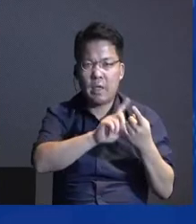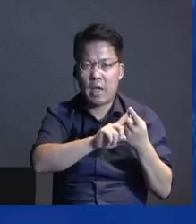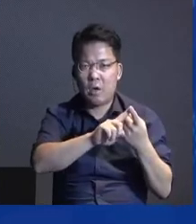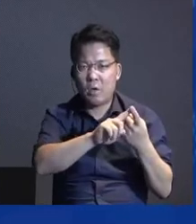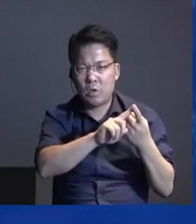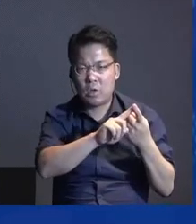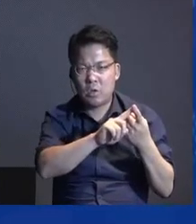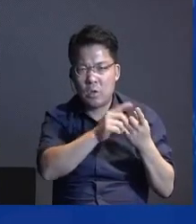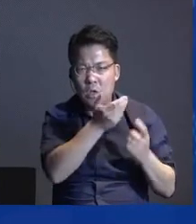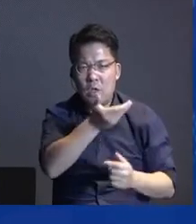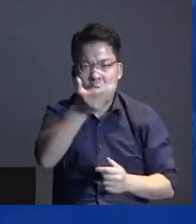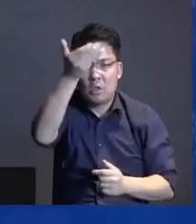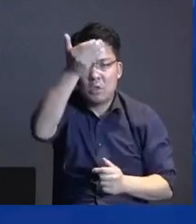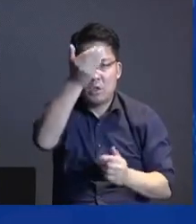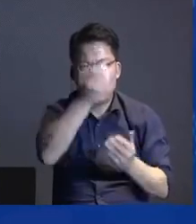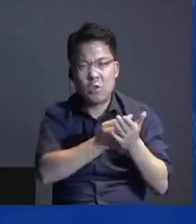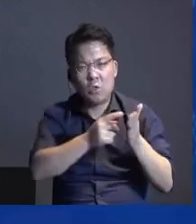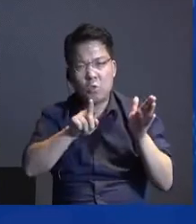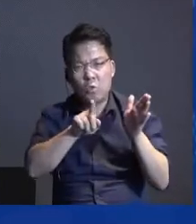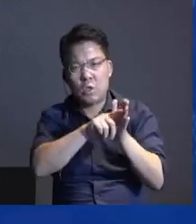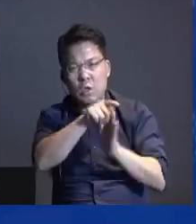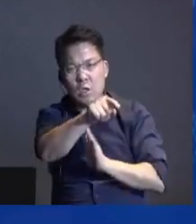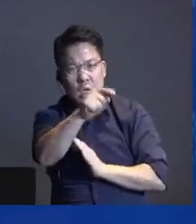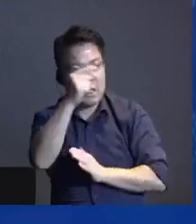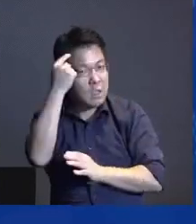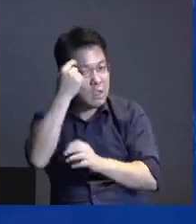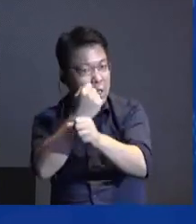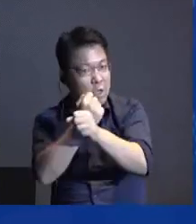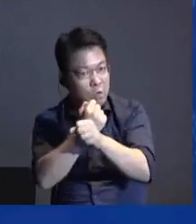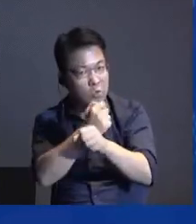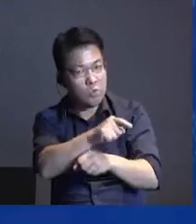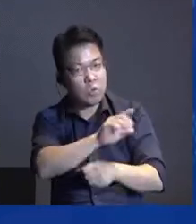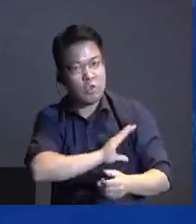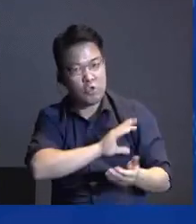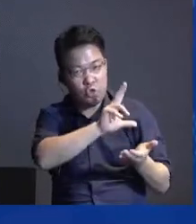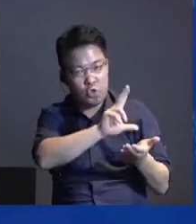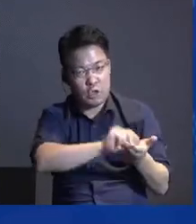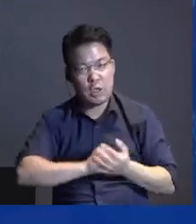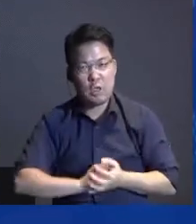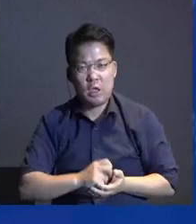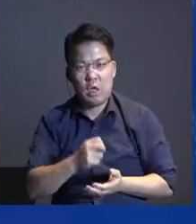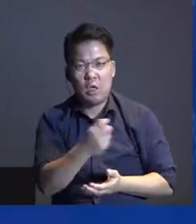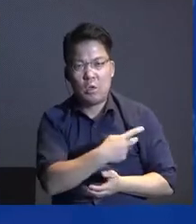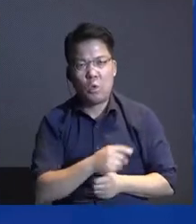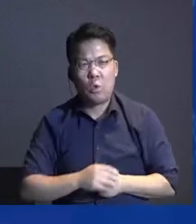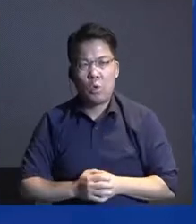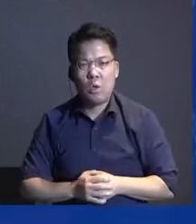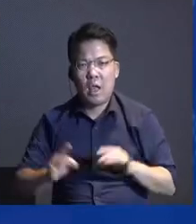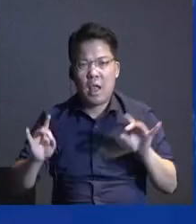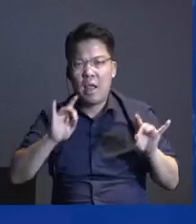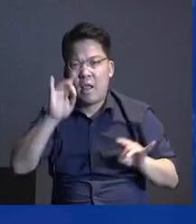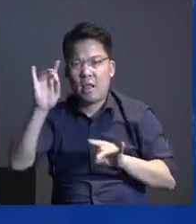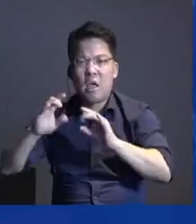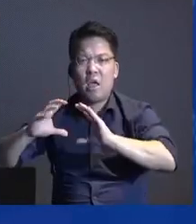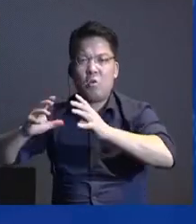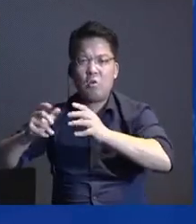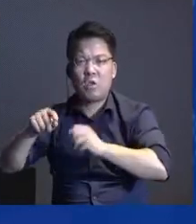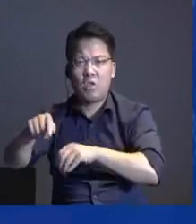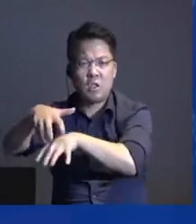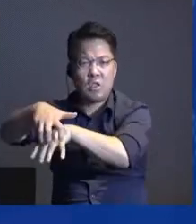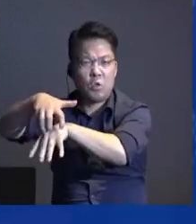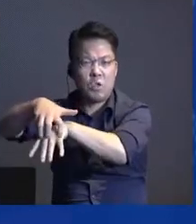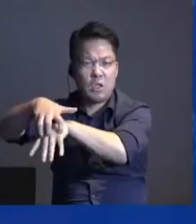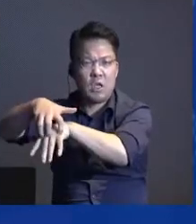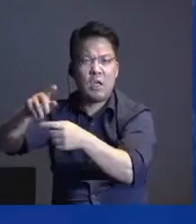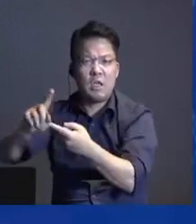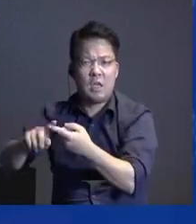in Thailand. So she has been enhancing her abilities about community development and